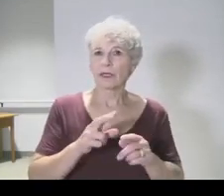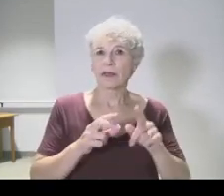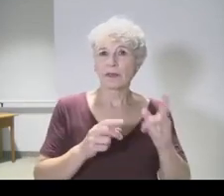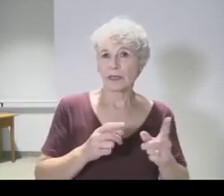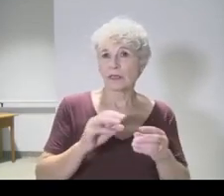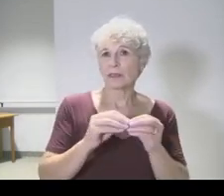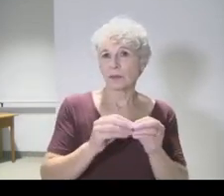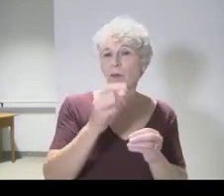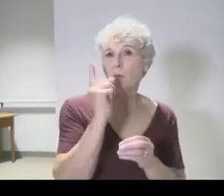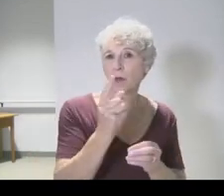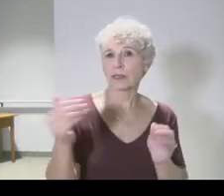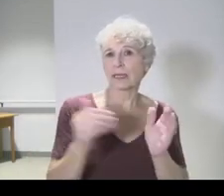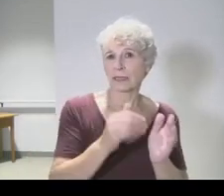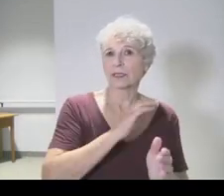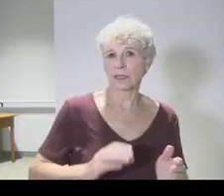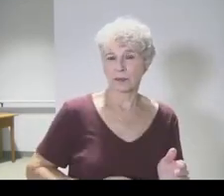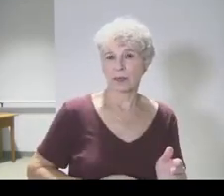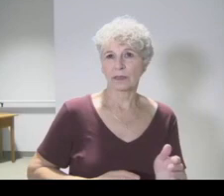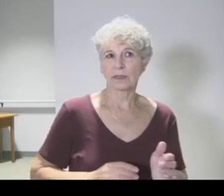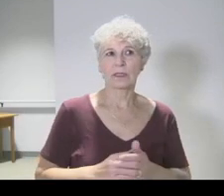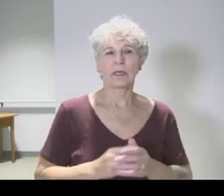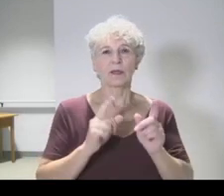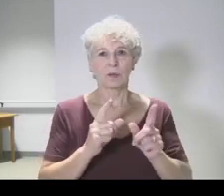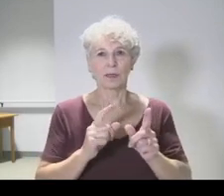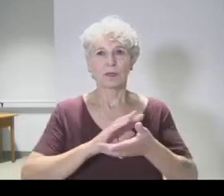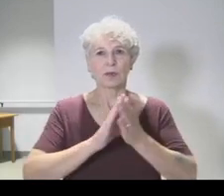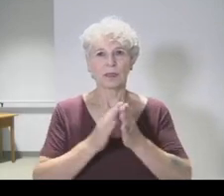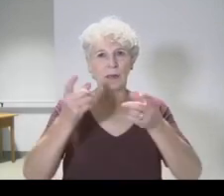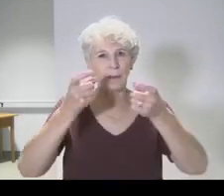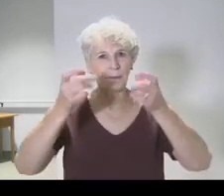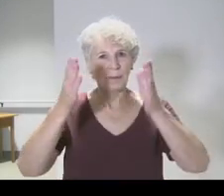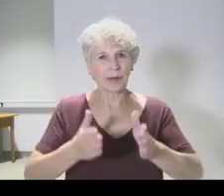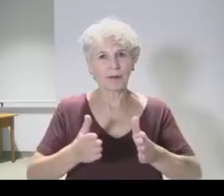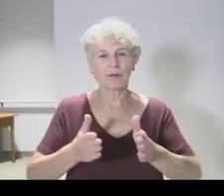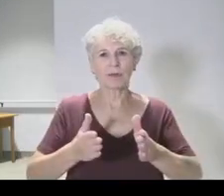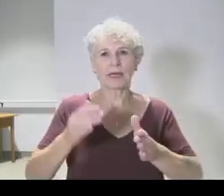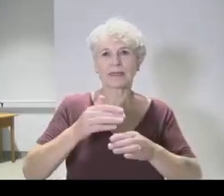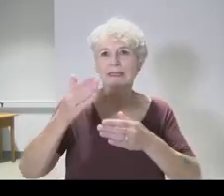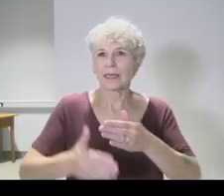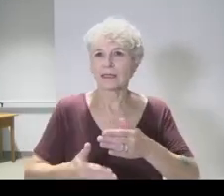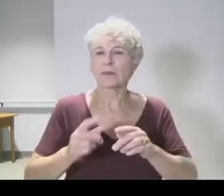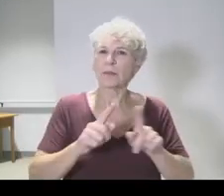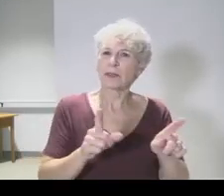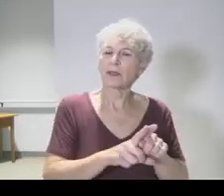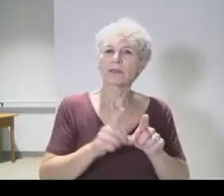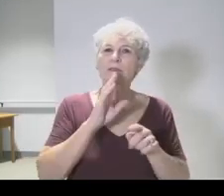antichrist, the one who will come to power at the end of days, but he's also talking about other antichrists.